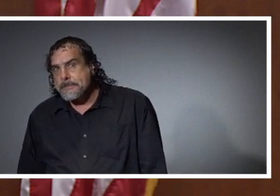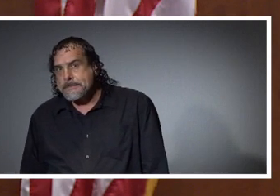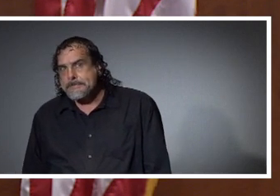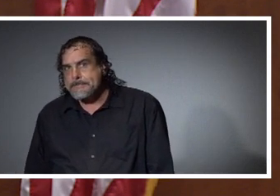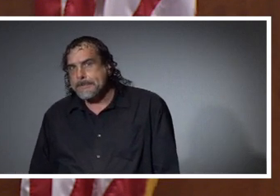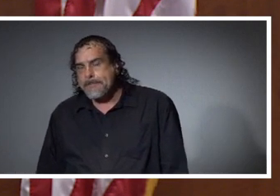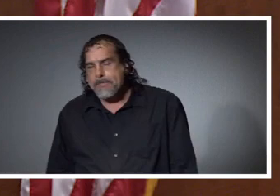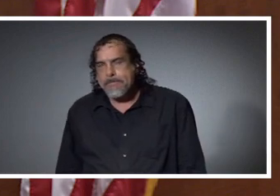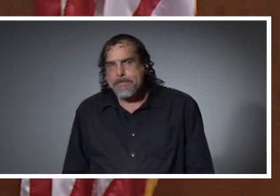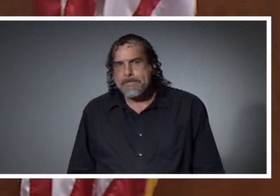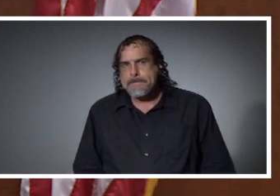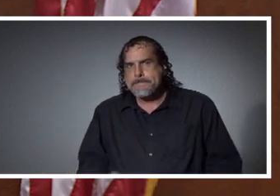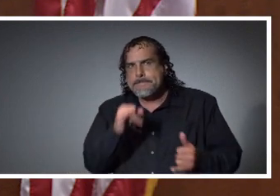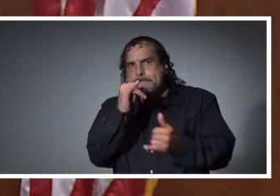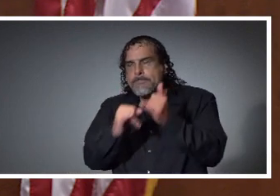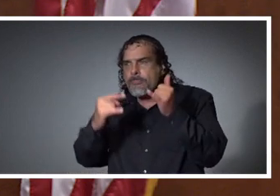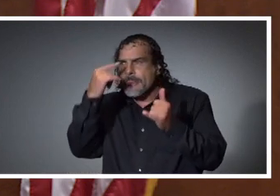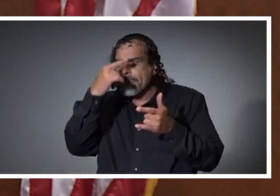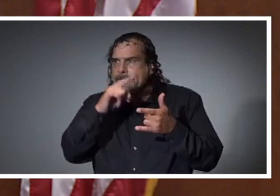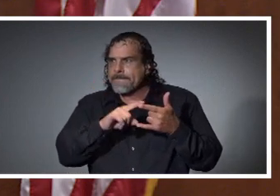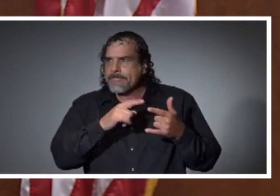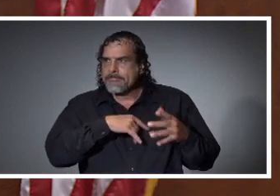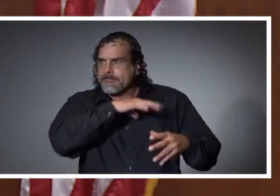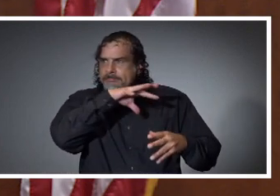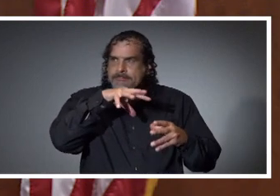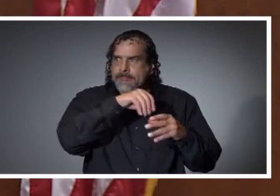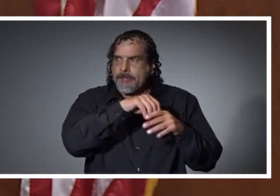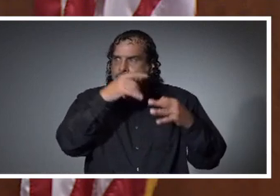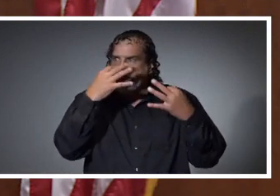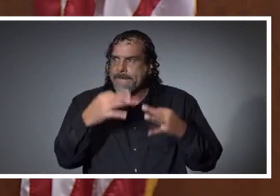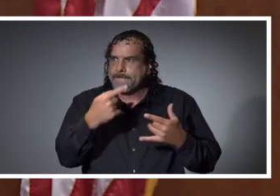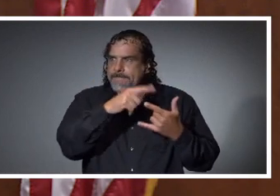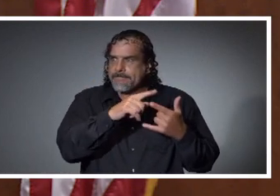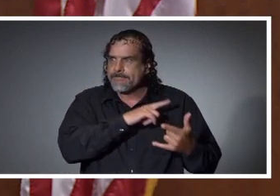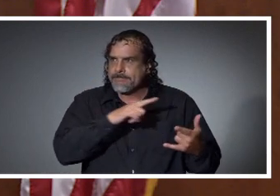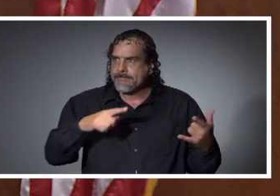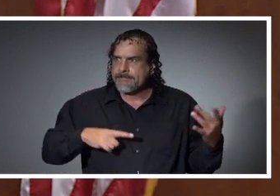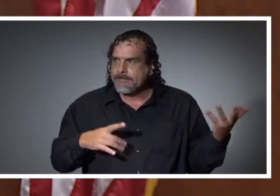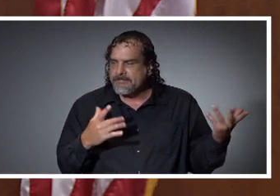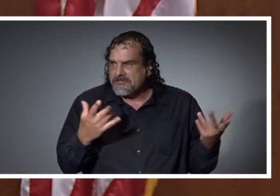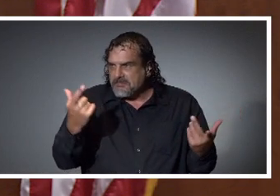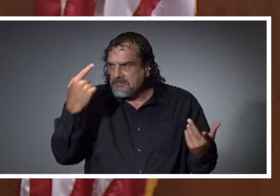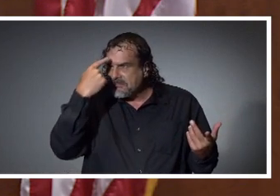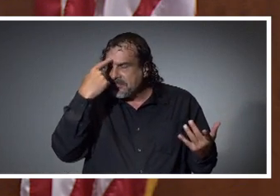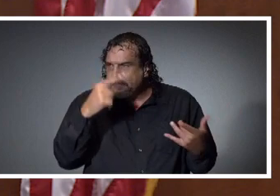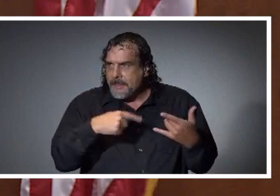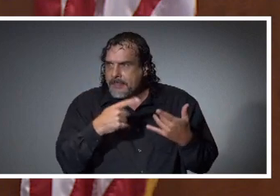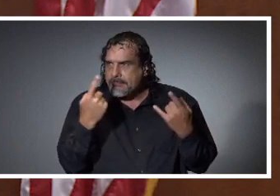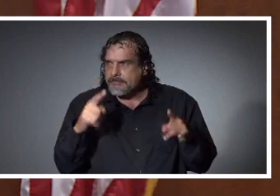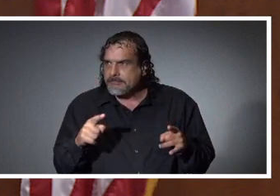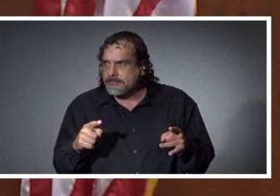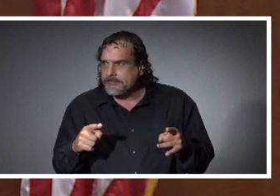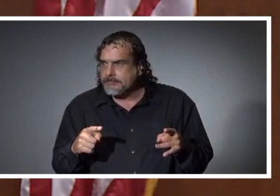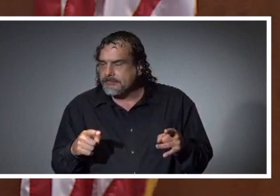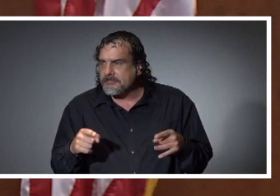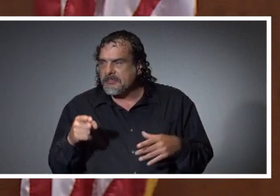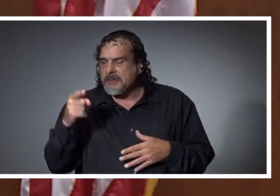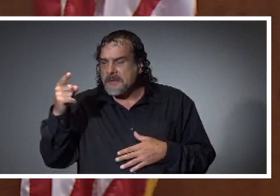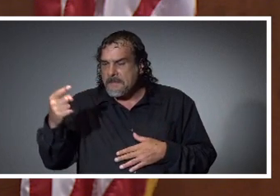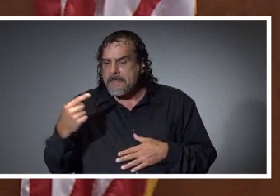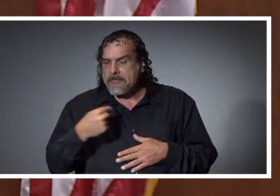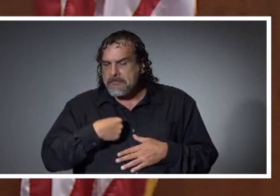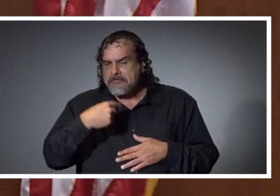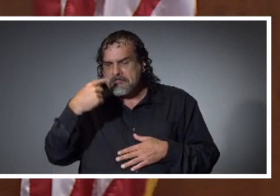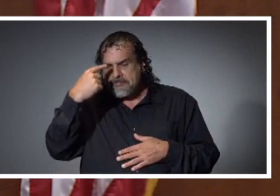thoughts on the session as a whole yesterday and the vetoes? Well, I thought the outcome of yesterday